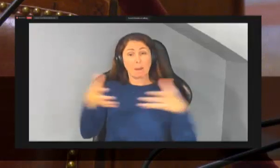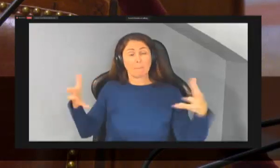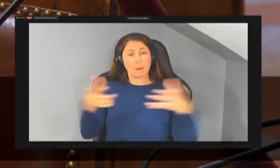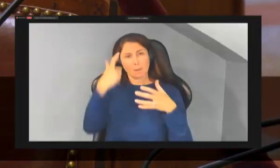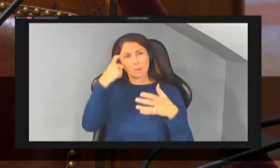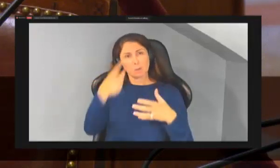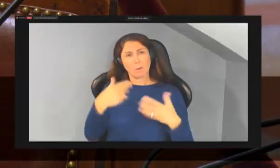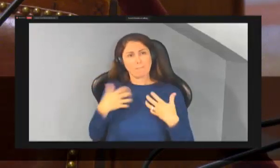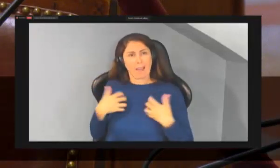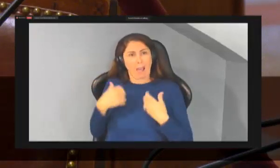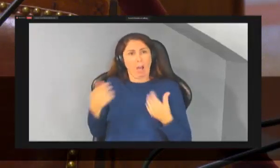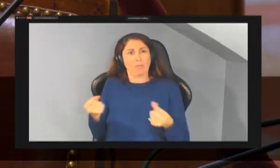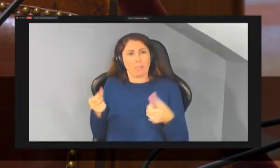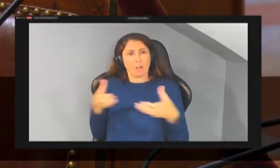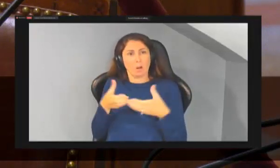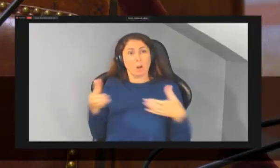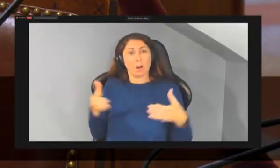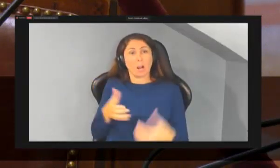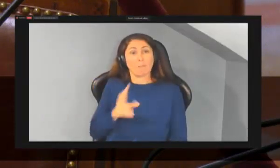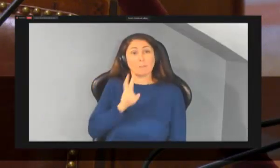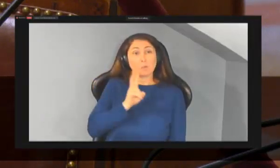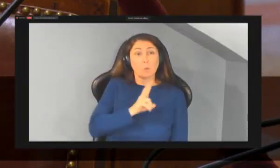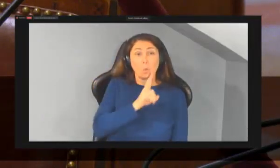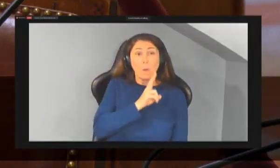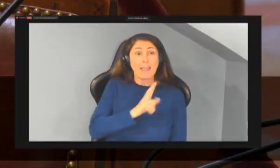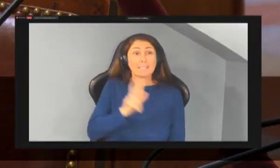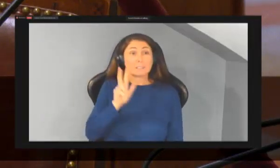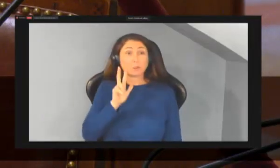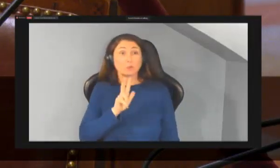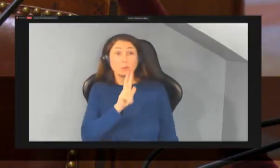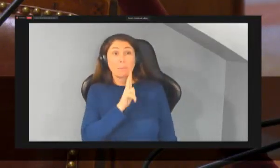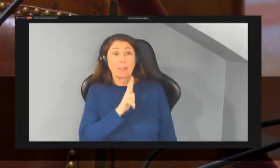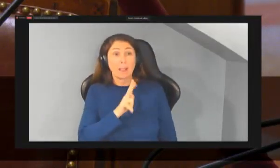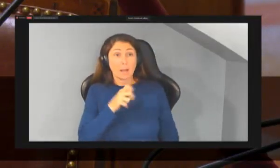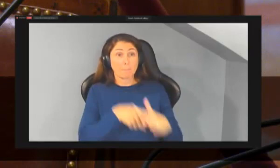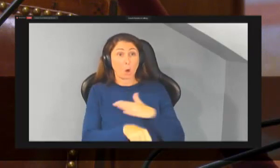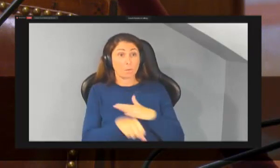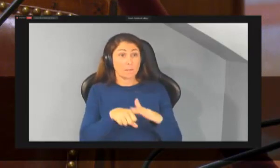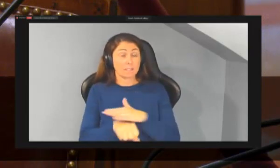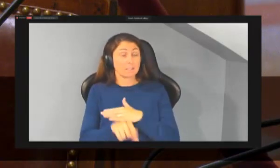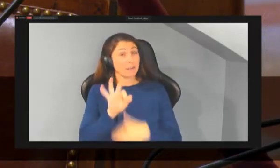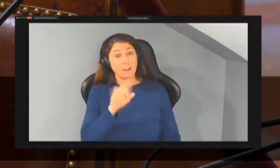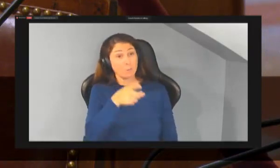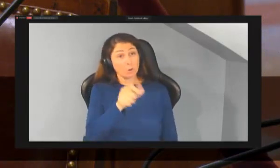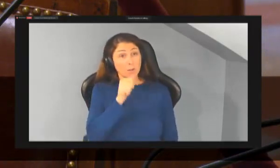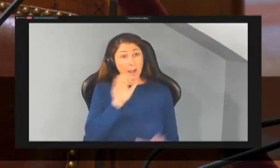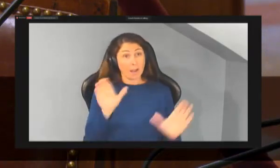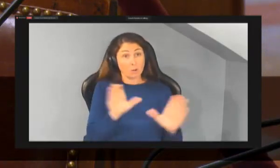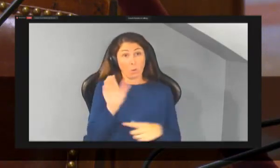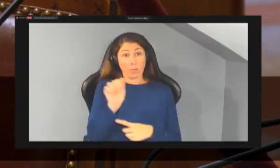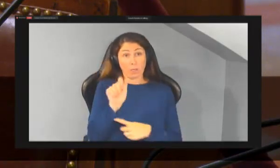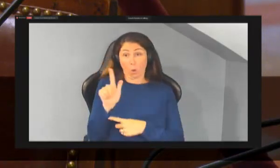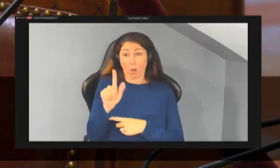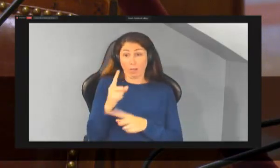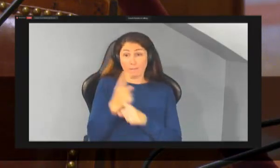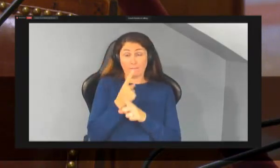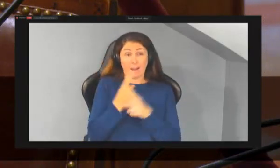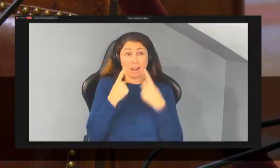higher rate of twin and triplet births. Mm. So if you're not doing a call effectively, you're getting